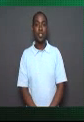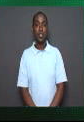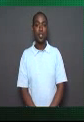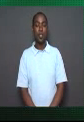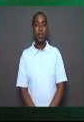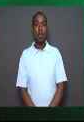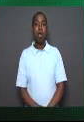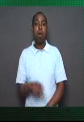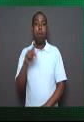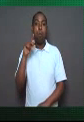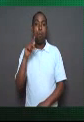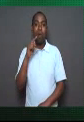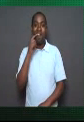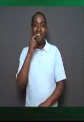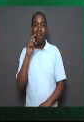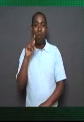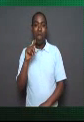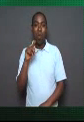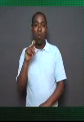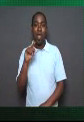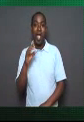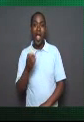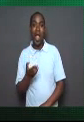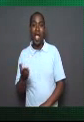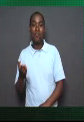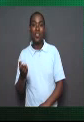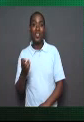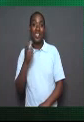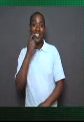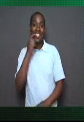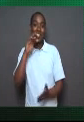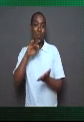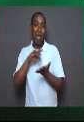Pulp cavity is the center of the tooth.